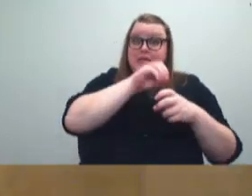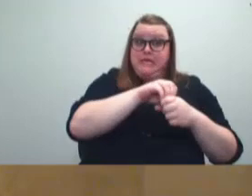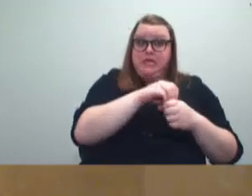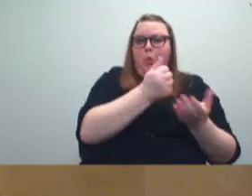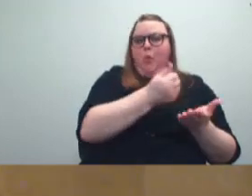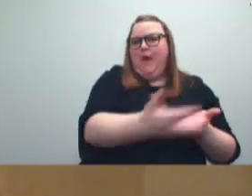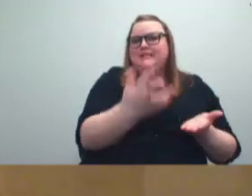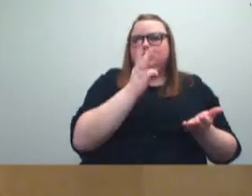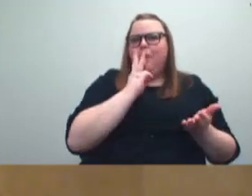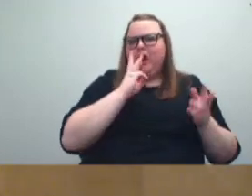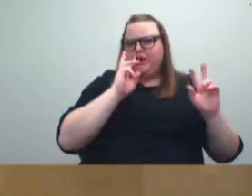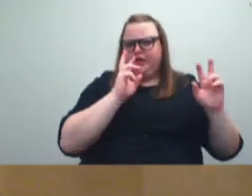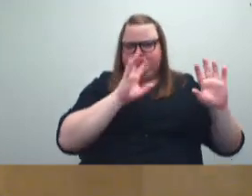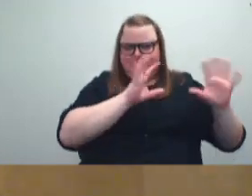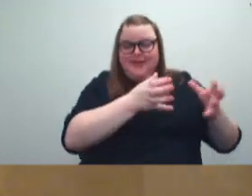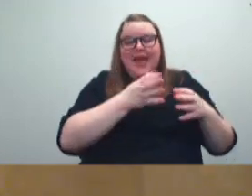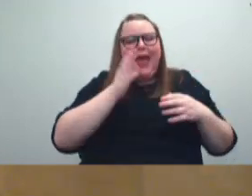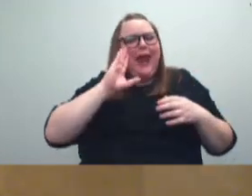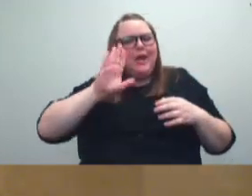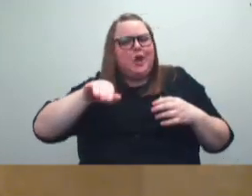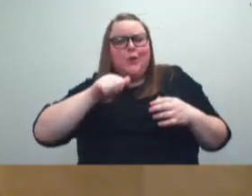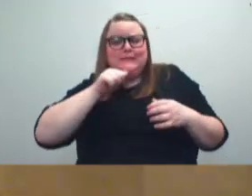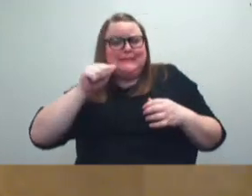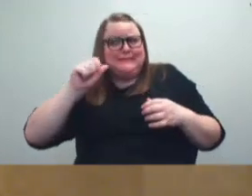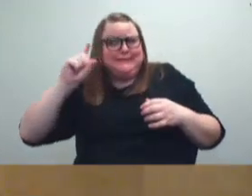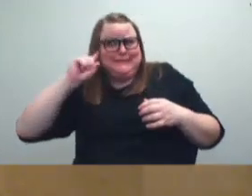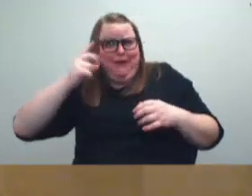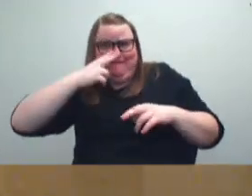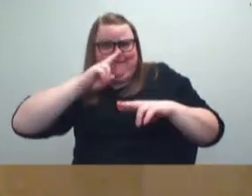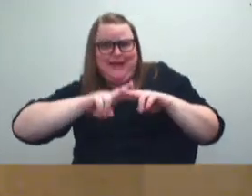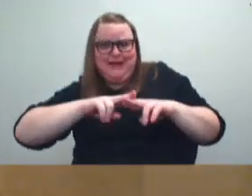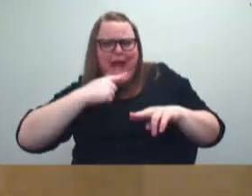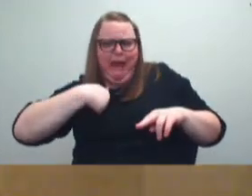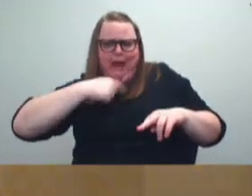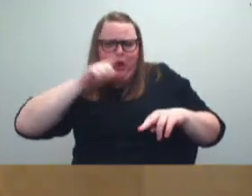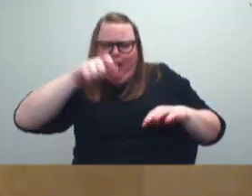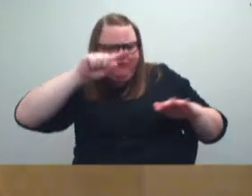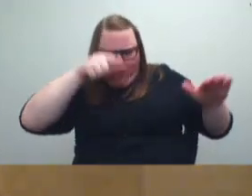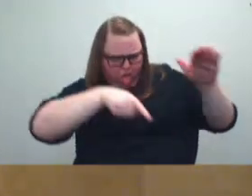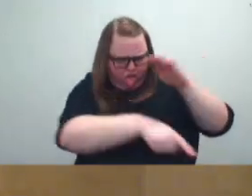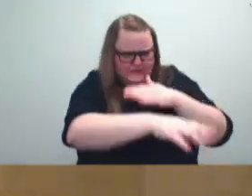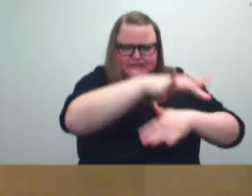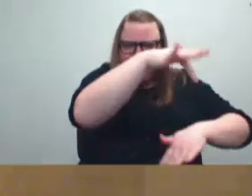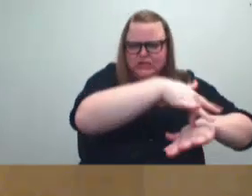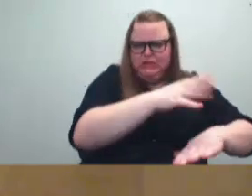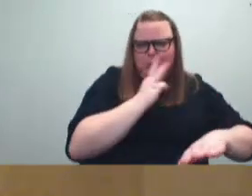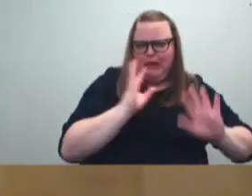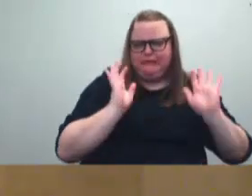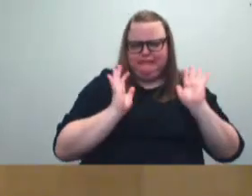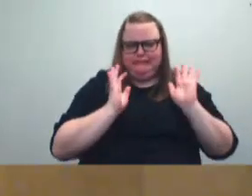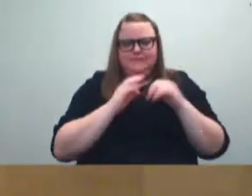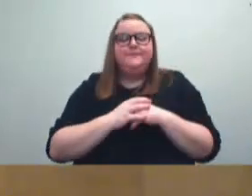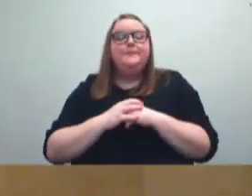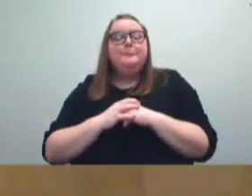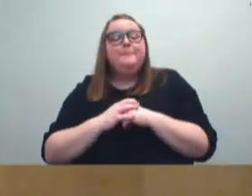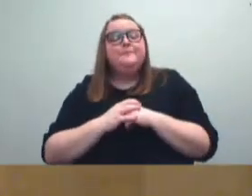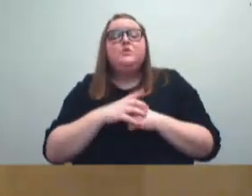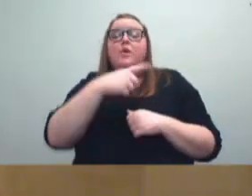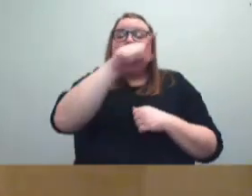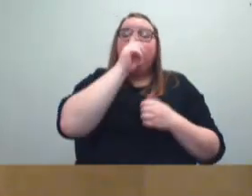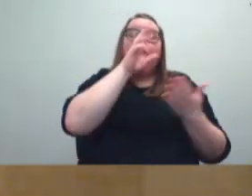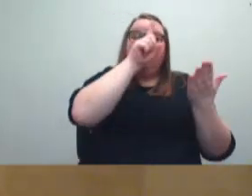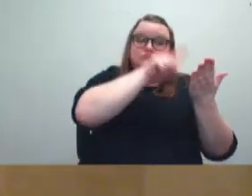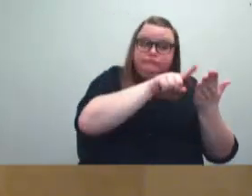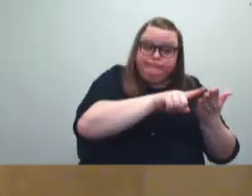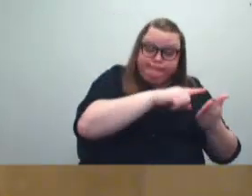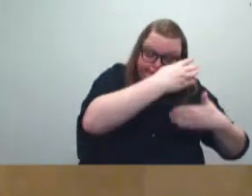have to go down and touch the wastewater, which makes me happy. But what they're going to be doing is researching this. And here's the amazing thing. In our